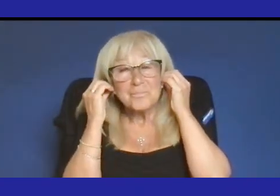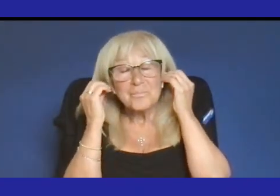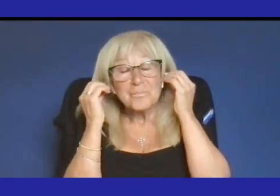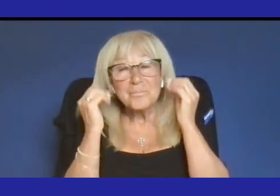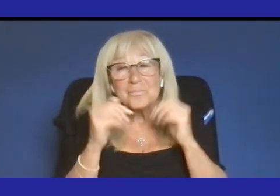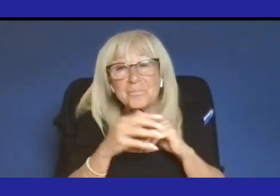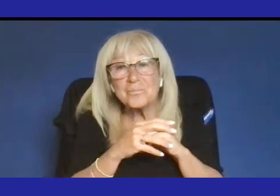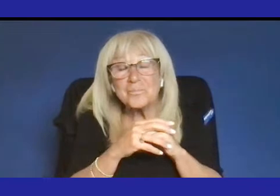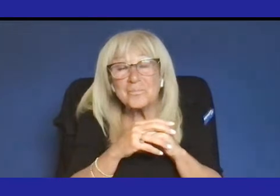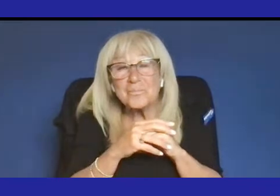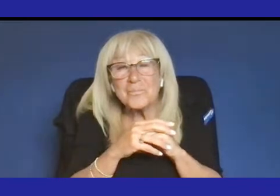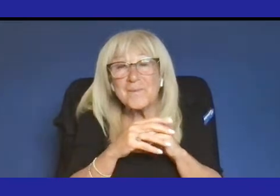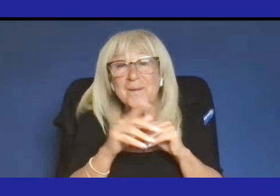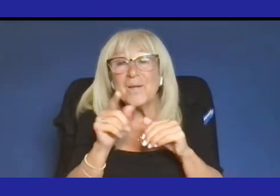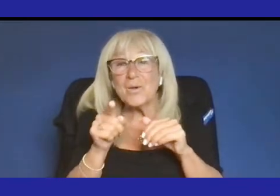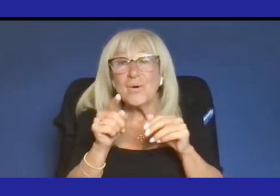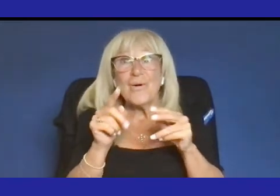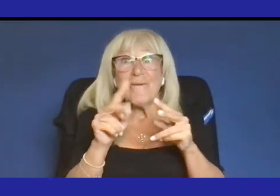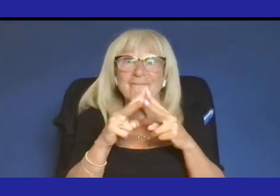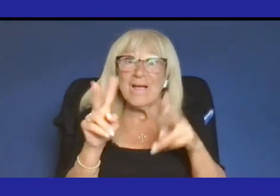you are a very busy team.